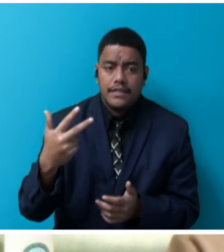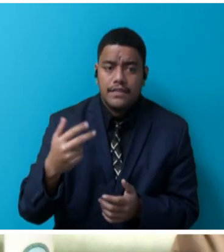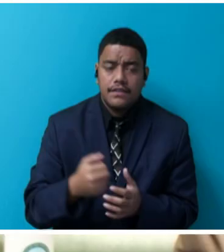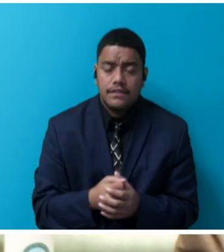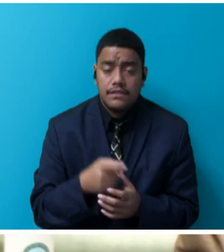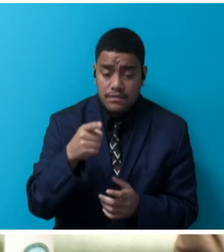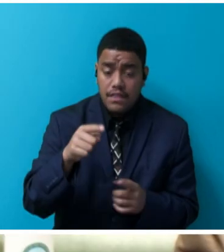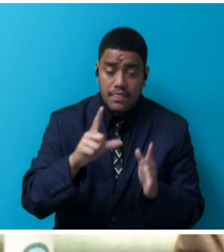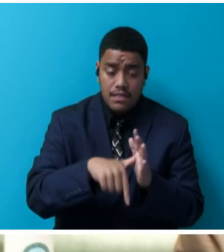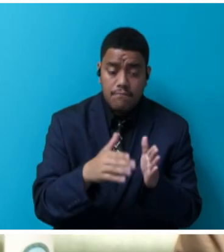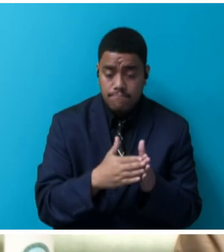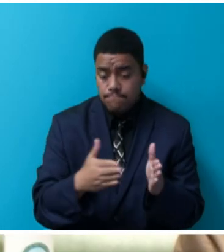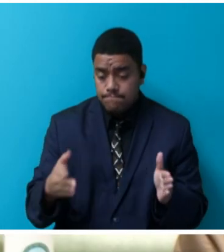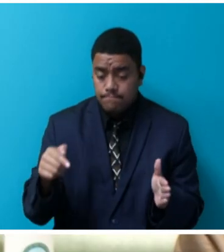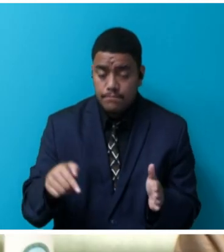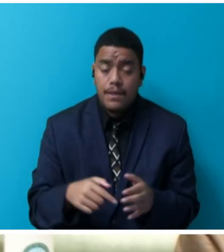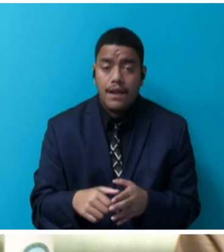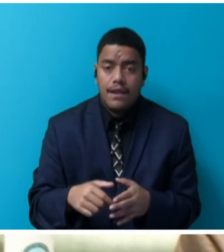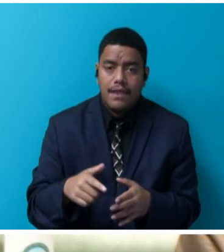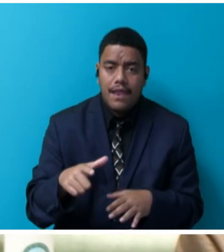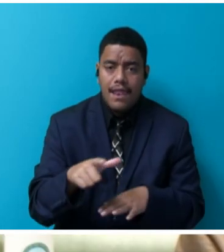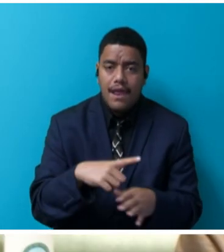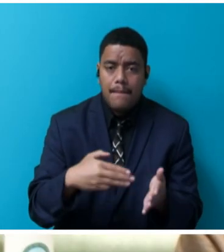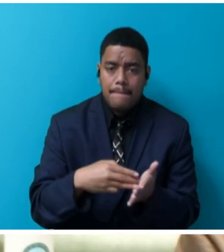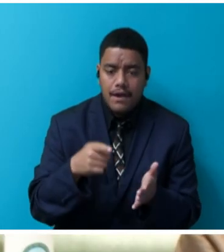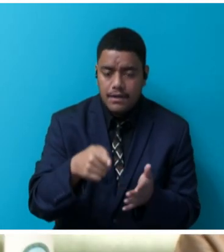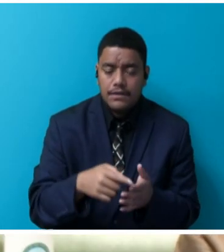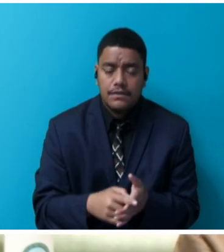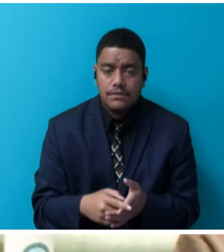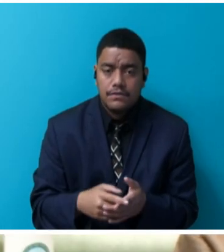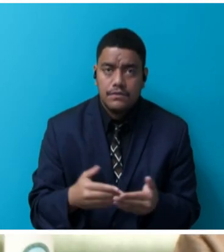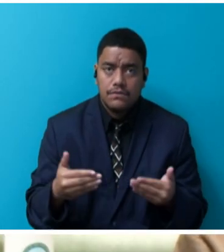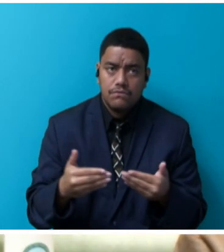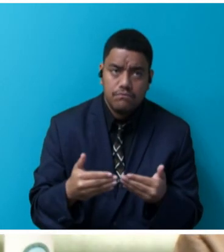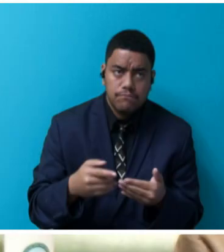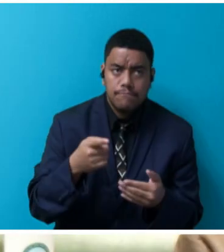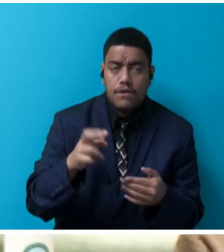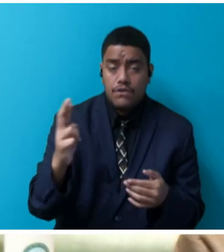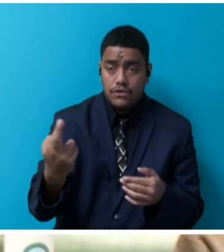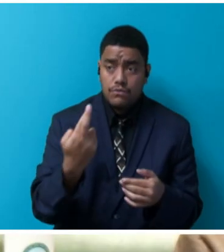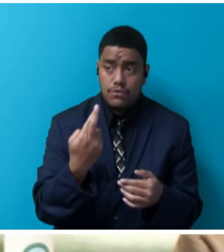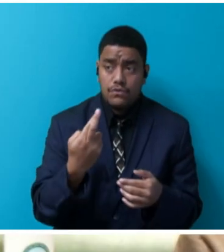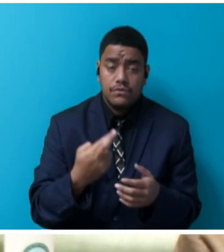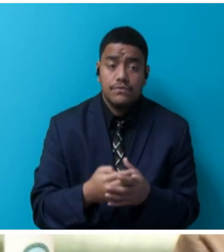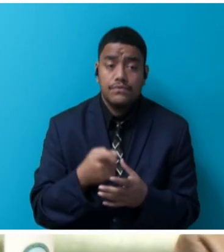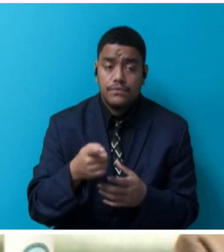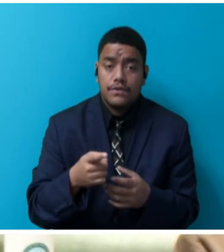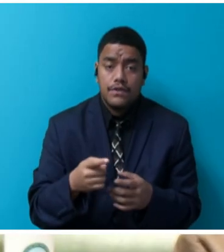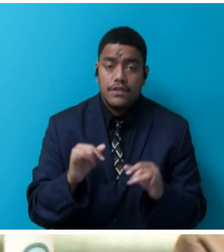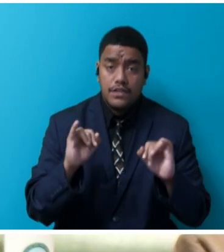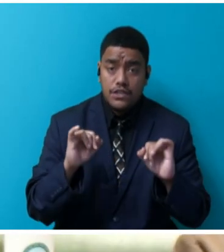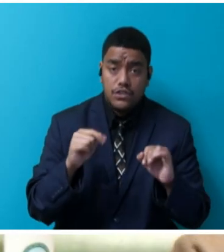that time, it was a landmark piece of legislation introduced in direct response to emerging issues such